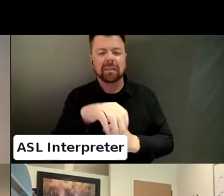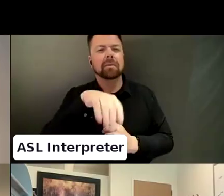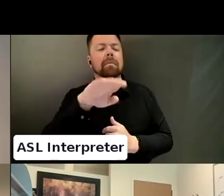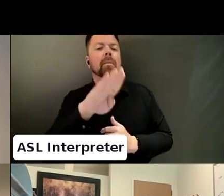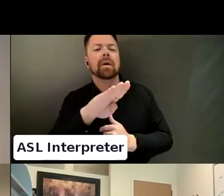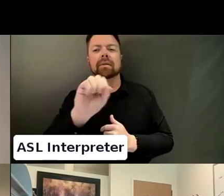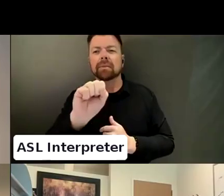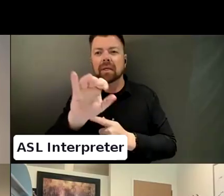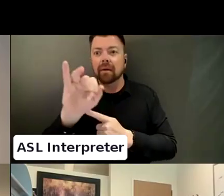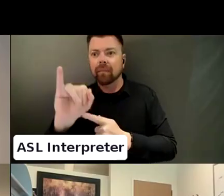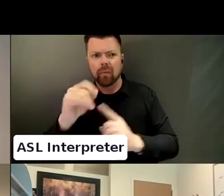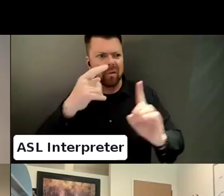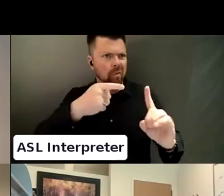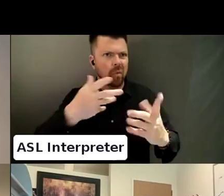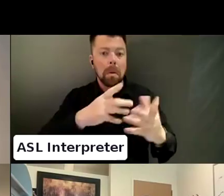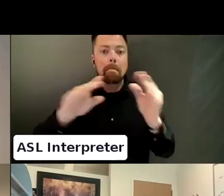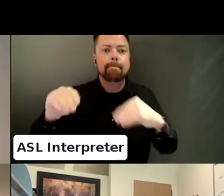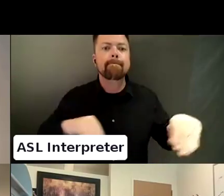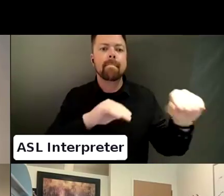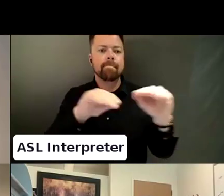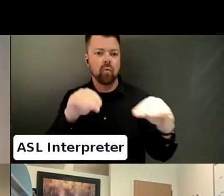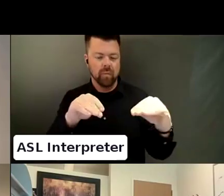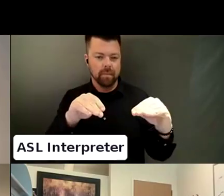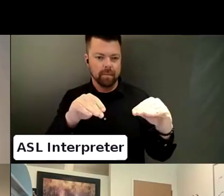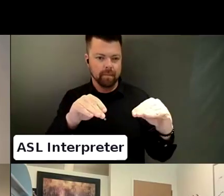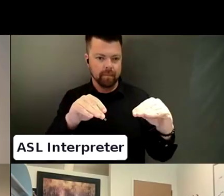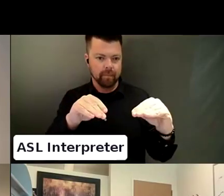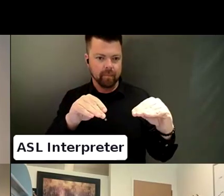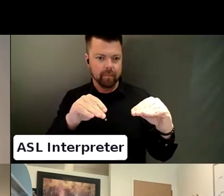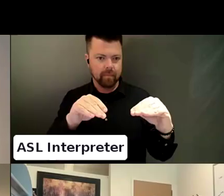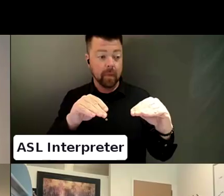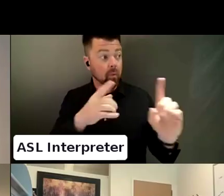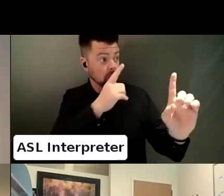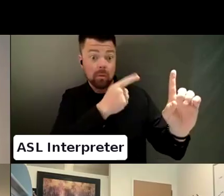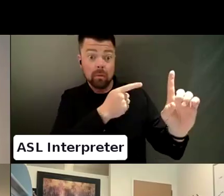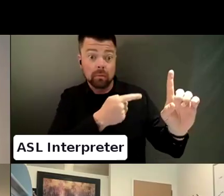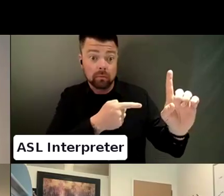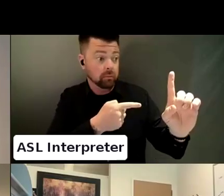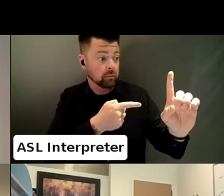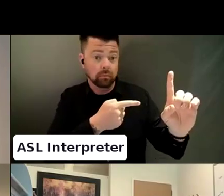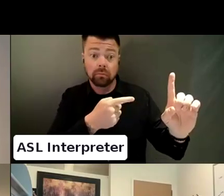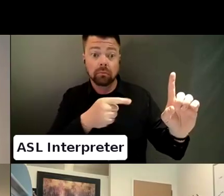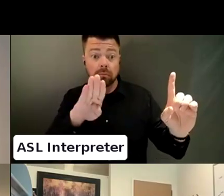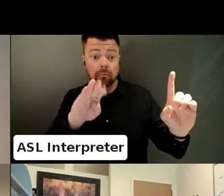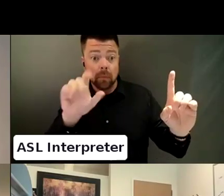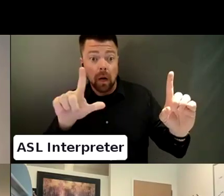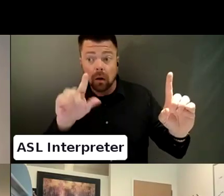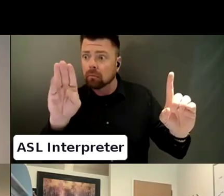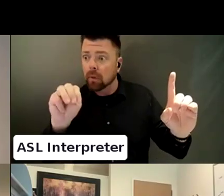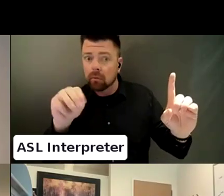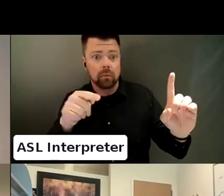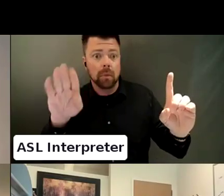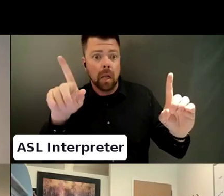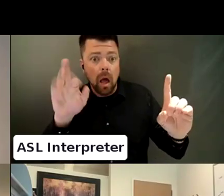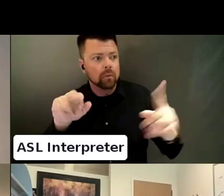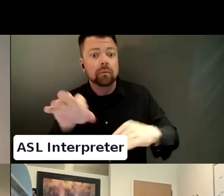so intention to move. That could be as well intention to initiate bowel or bladder functions. And then using